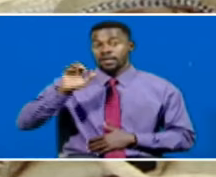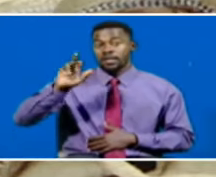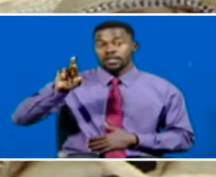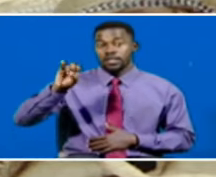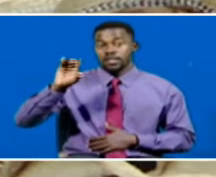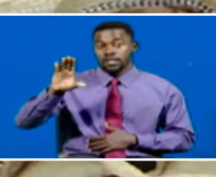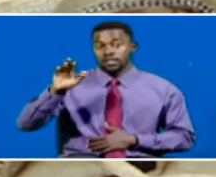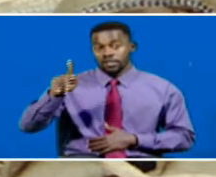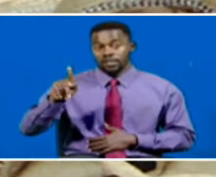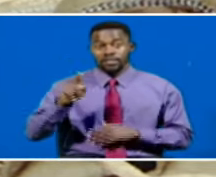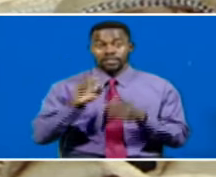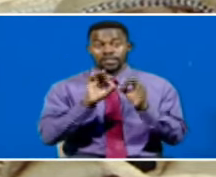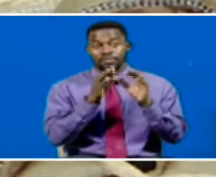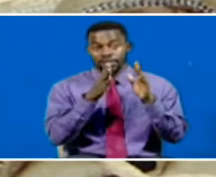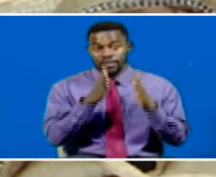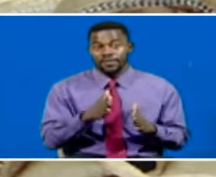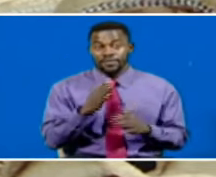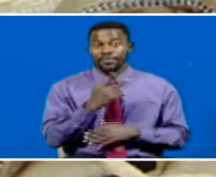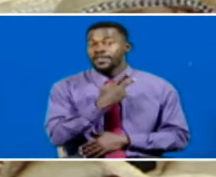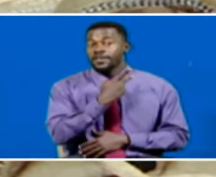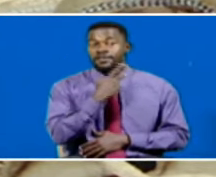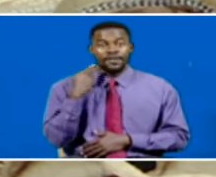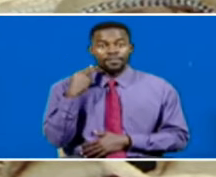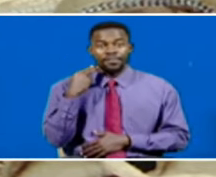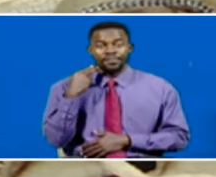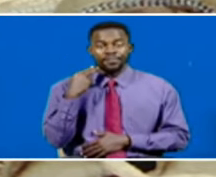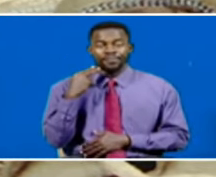Foreign language interpreter tonight, it's Philip Omondi.